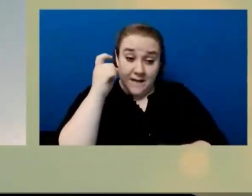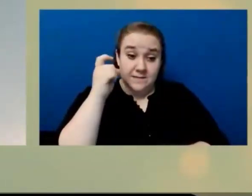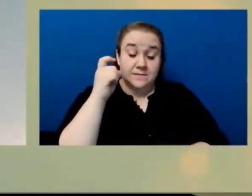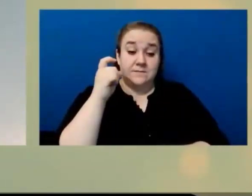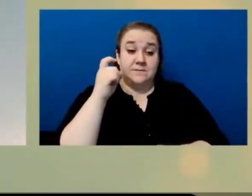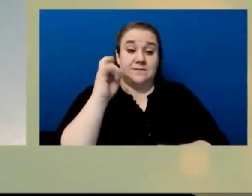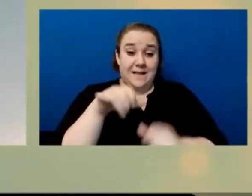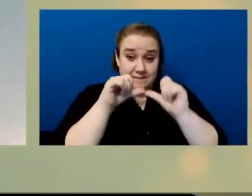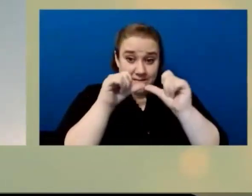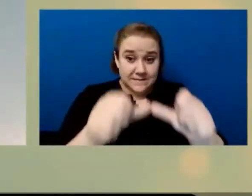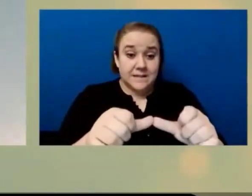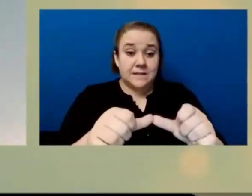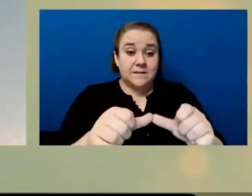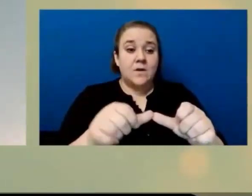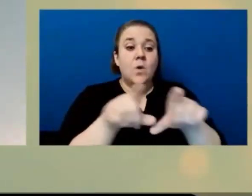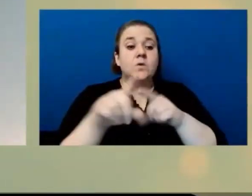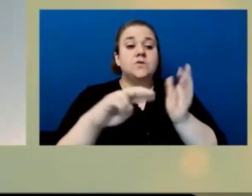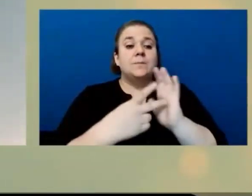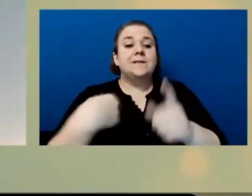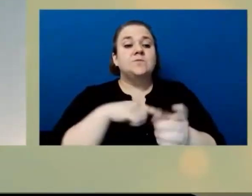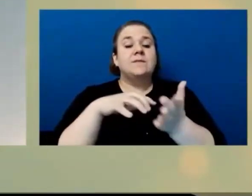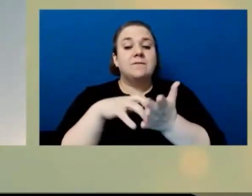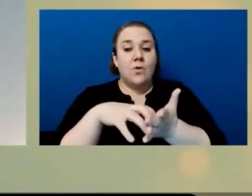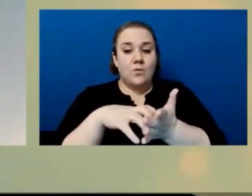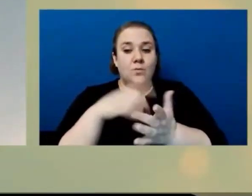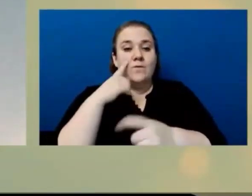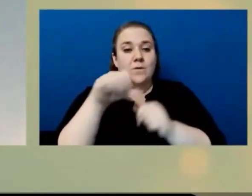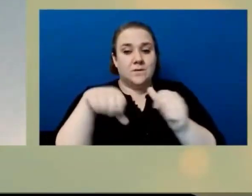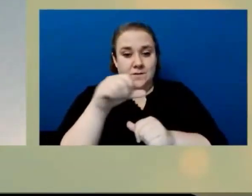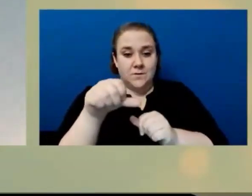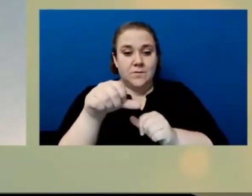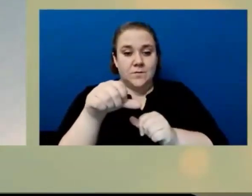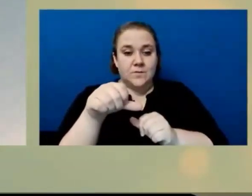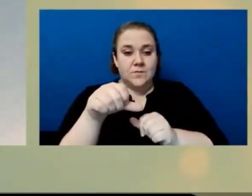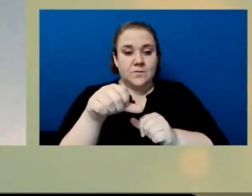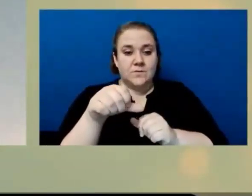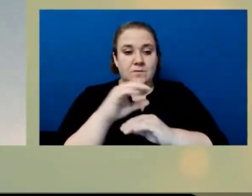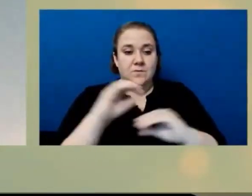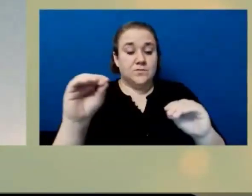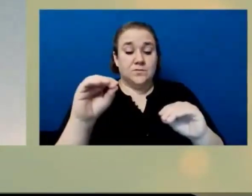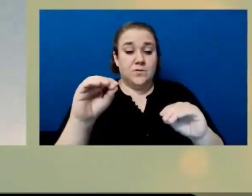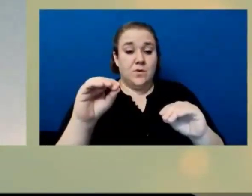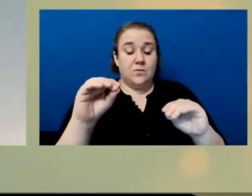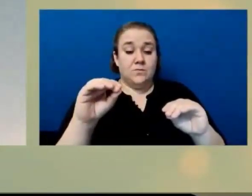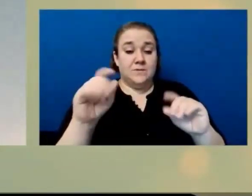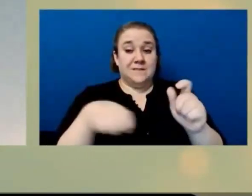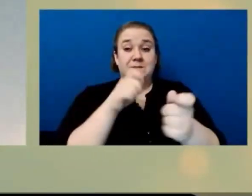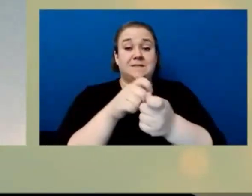is dangerous to be so tangled up, and it aches. No wonder the weaving is